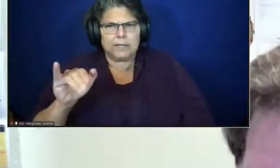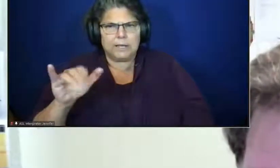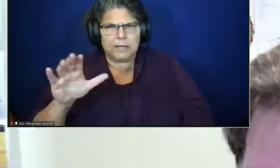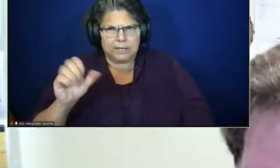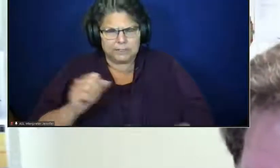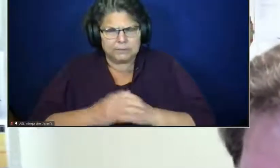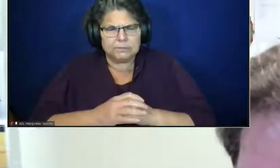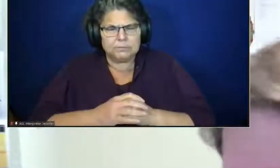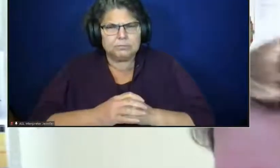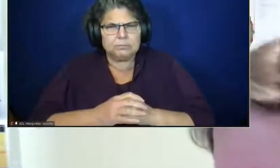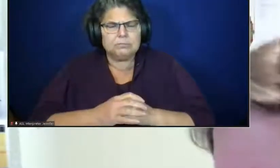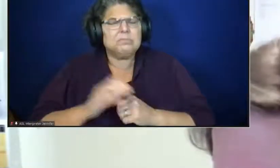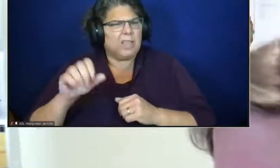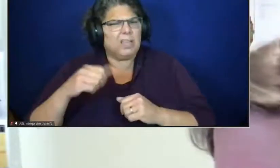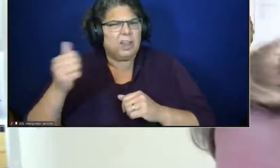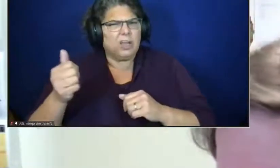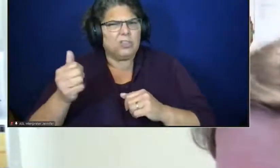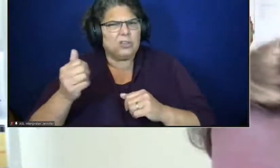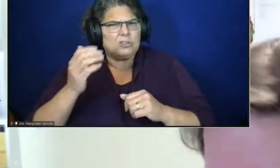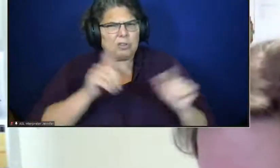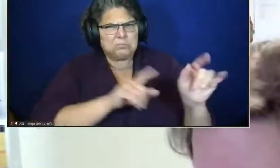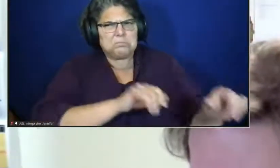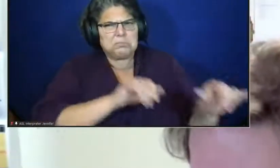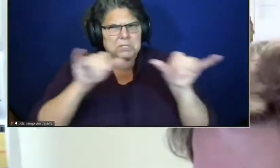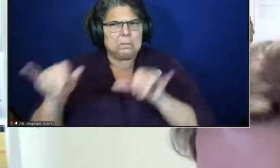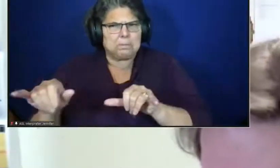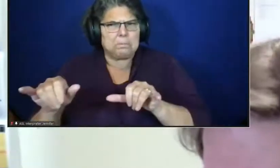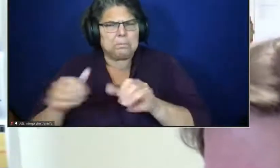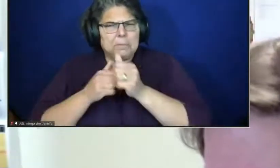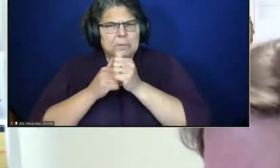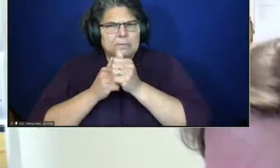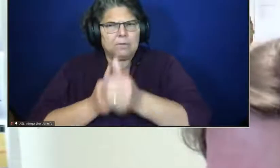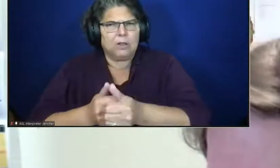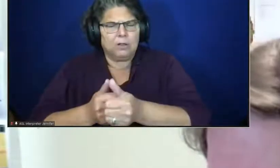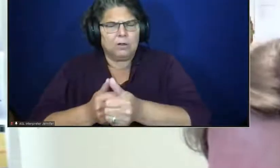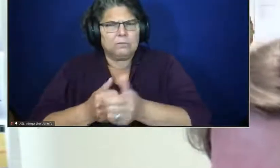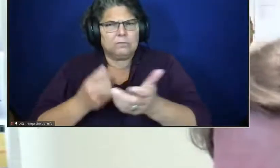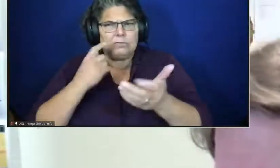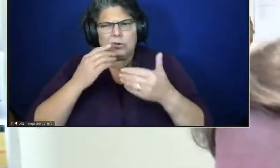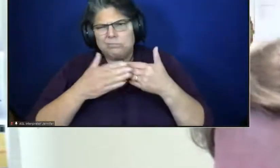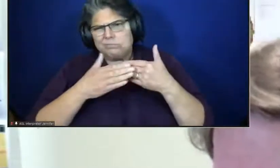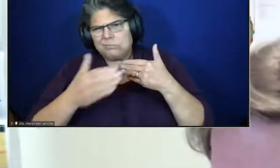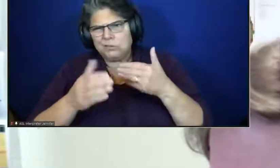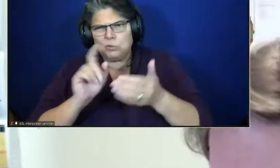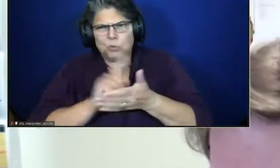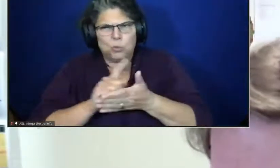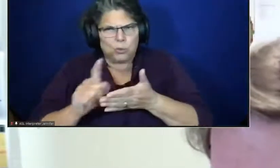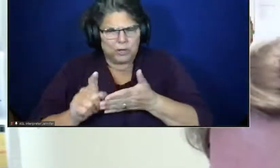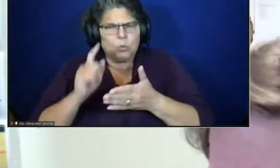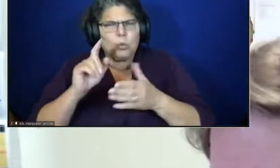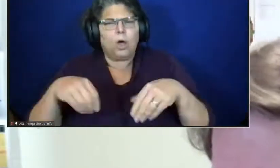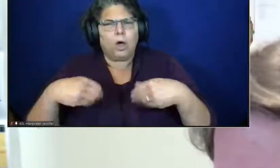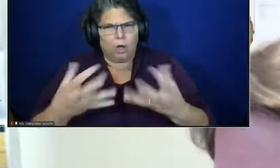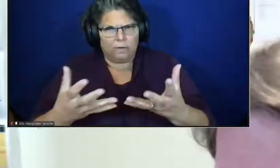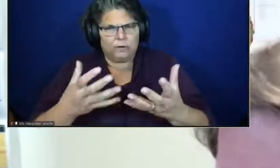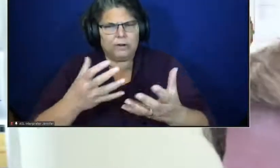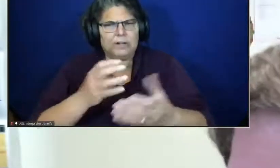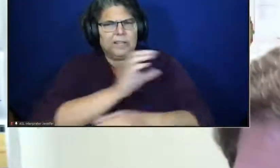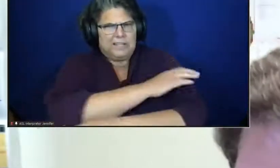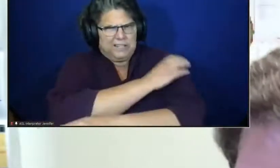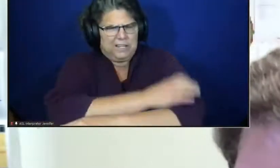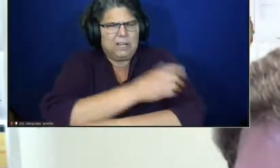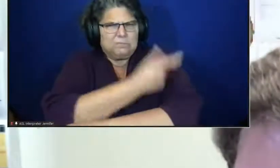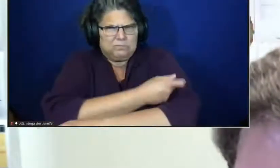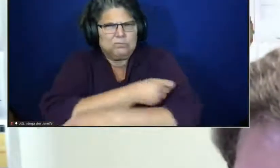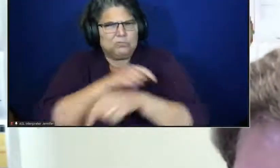are also following suit. Over the next week, they'll be offering it in their clinics for clinic appointments.